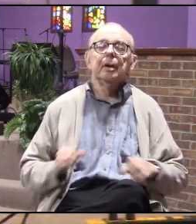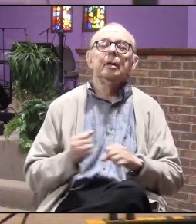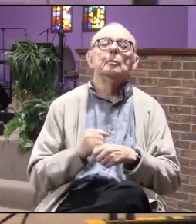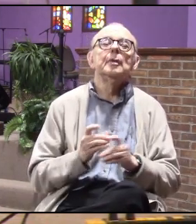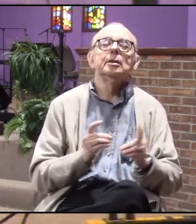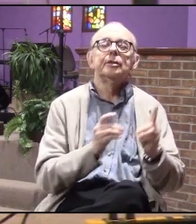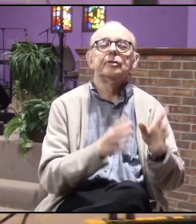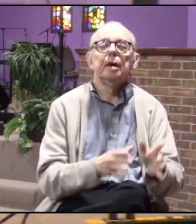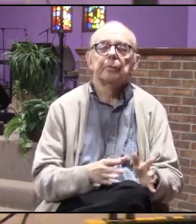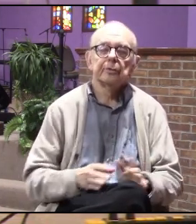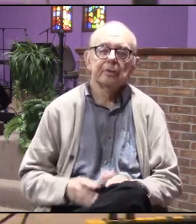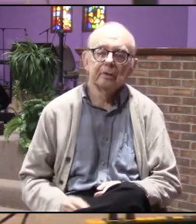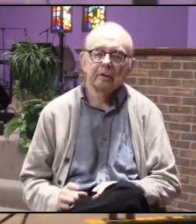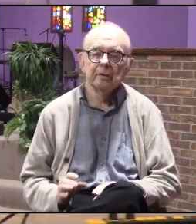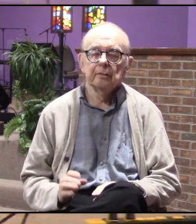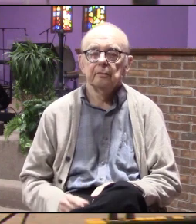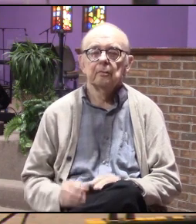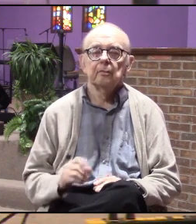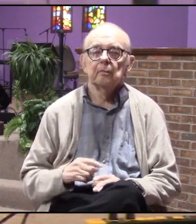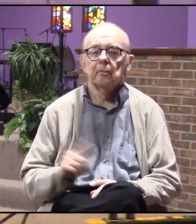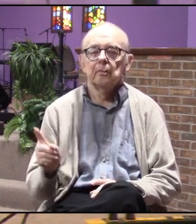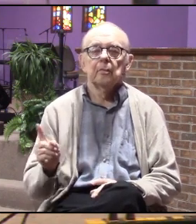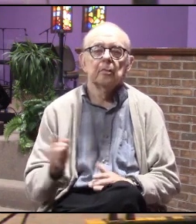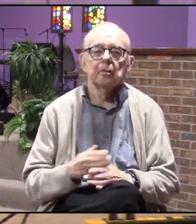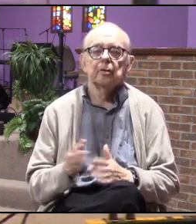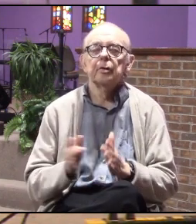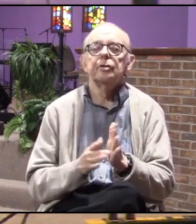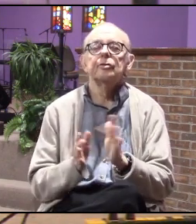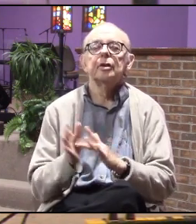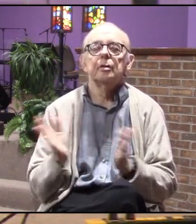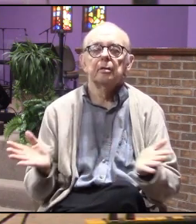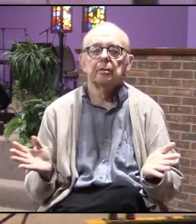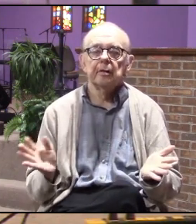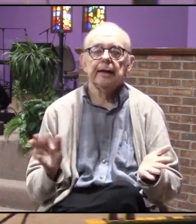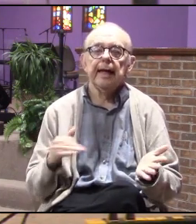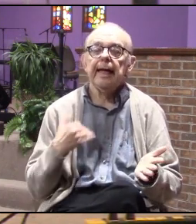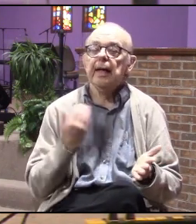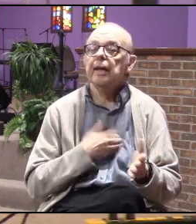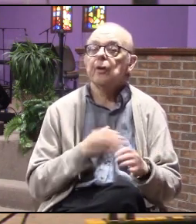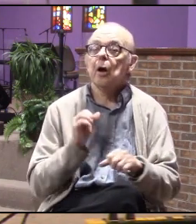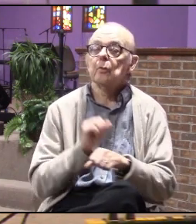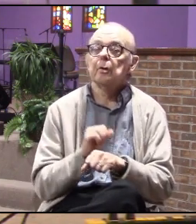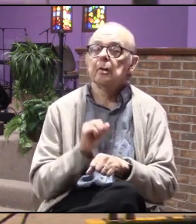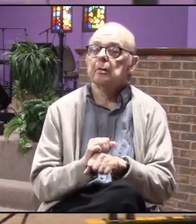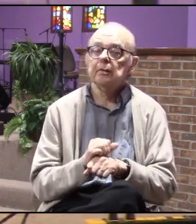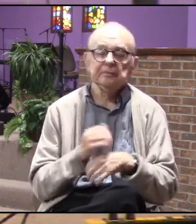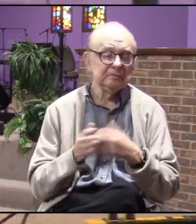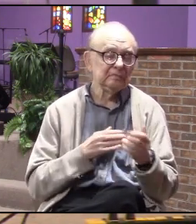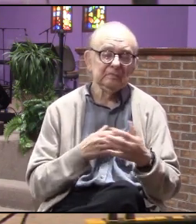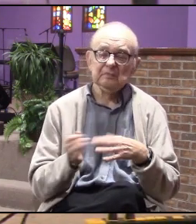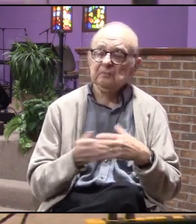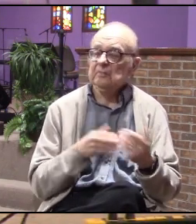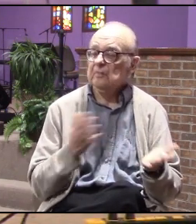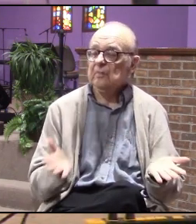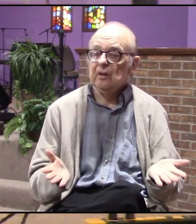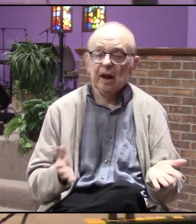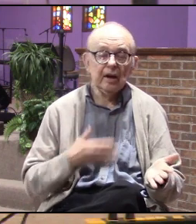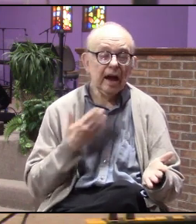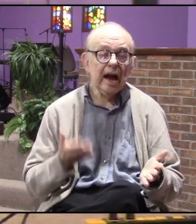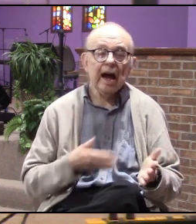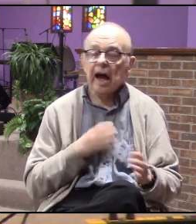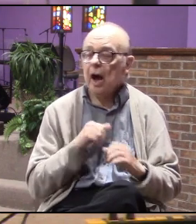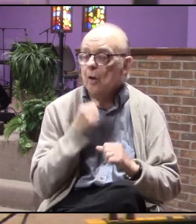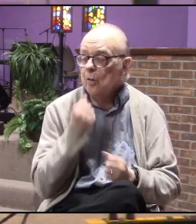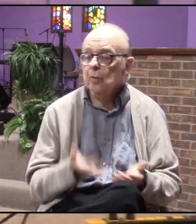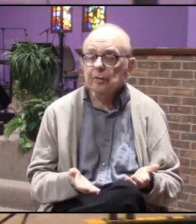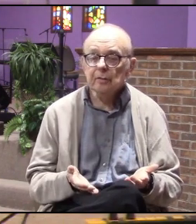There we go. Make disciples. Go out and share Jesus. That's our mission. It doesn't matter who you are, how young you are, how